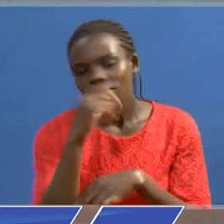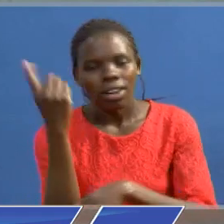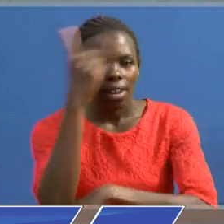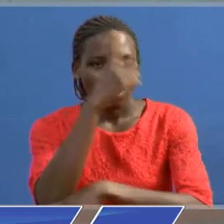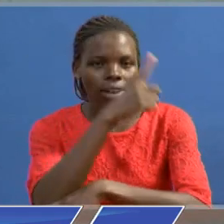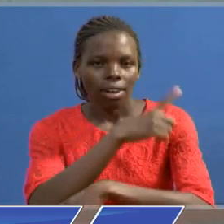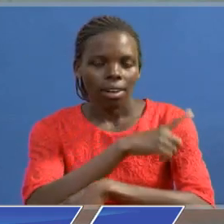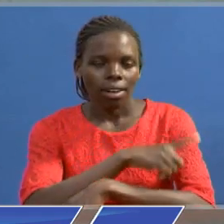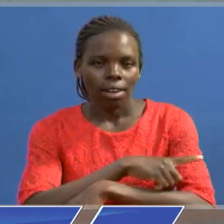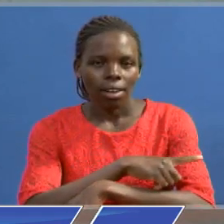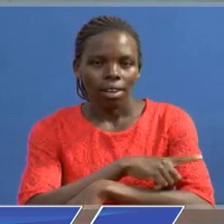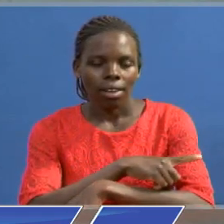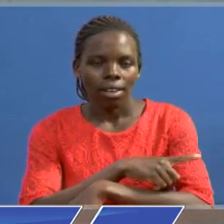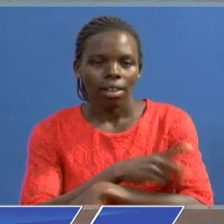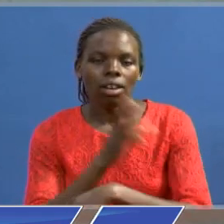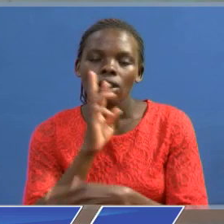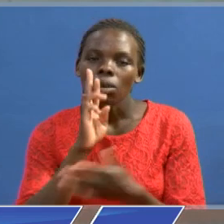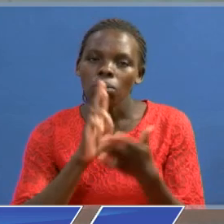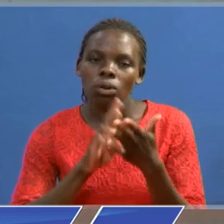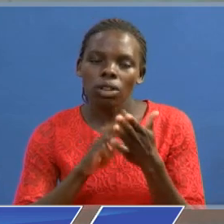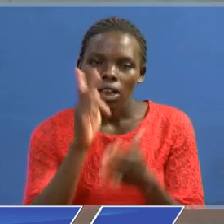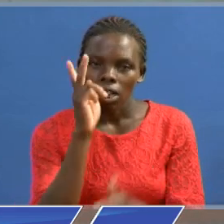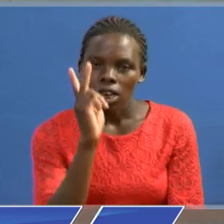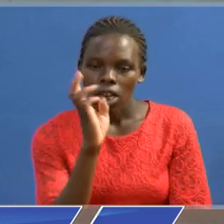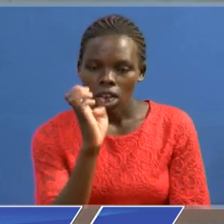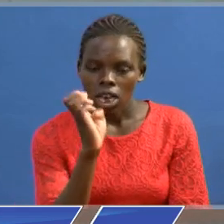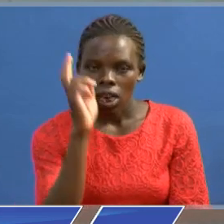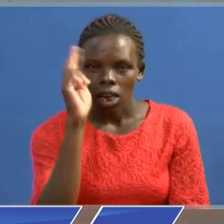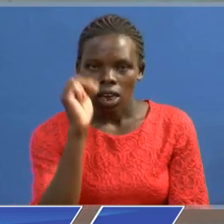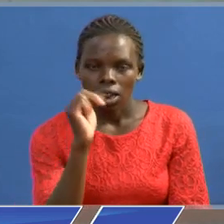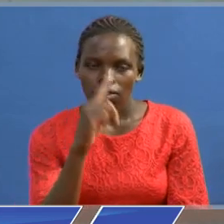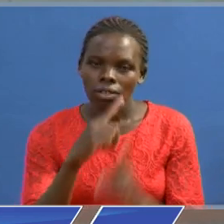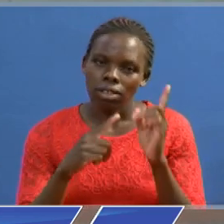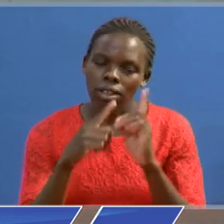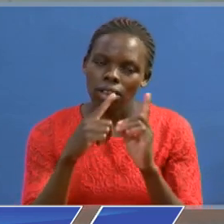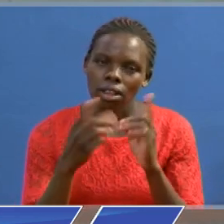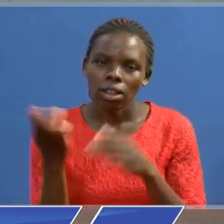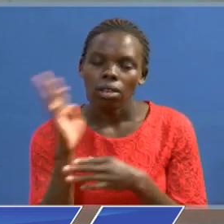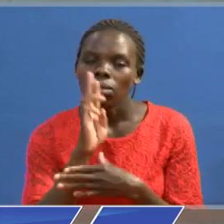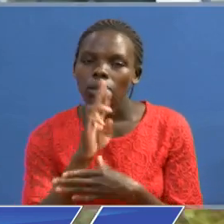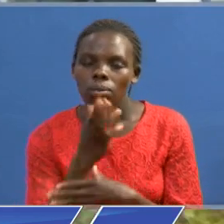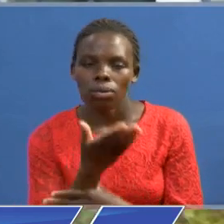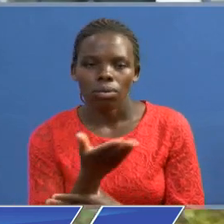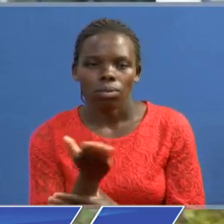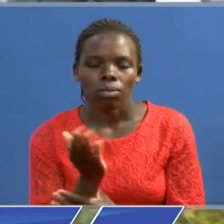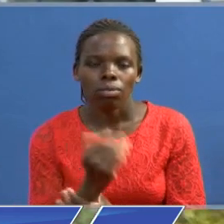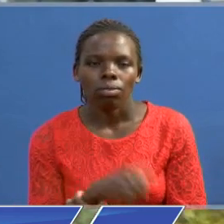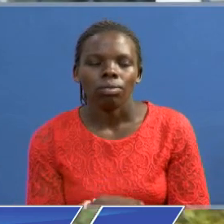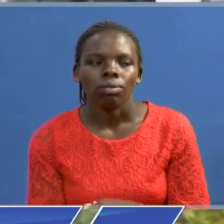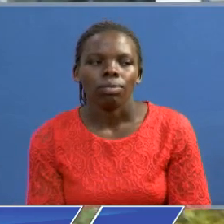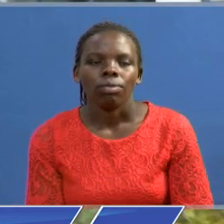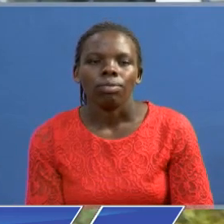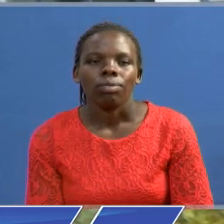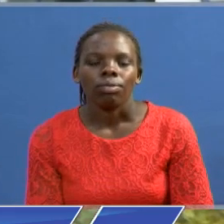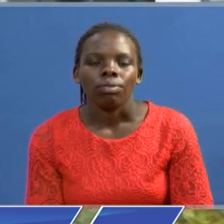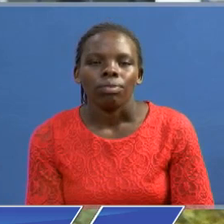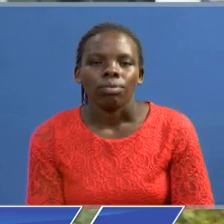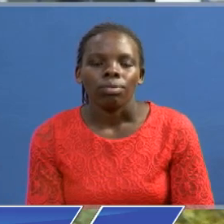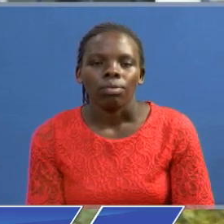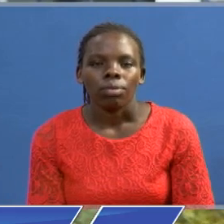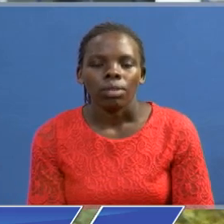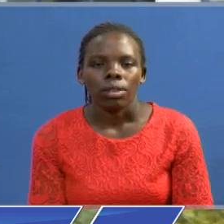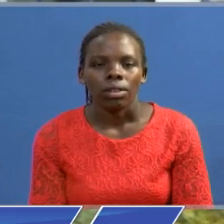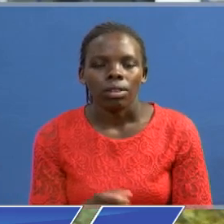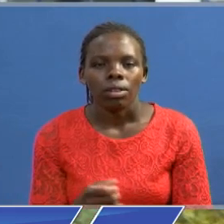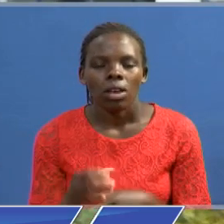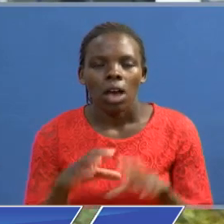at Karen Village, where our reporter Ken Kimani visited and filed the following report. Today is a day where you celebrate the